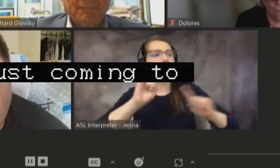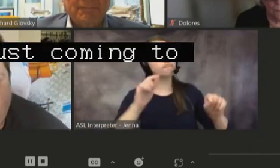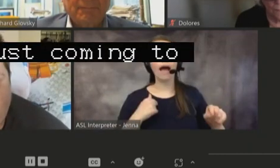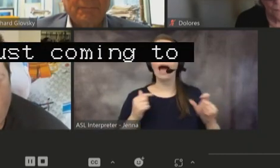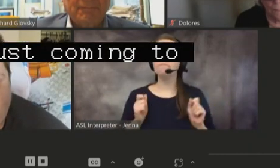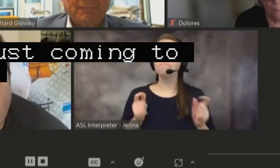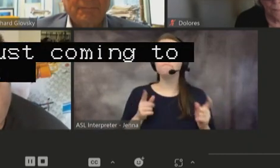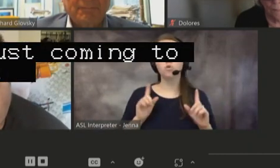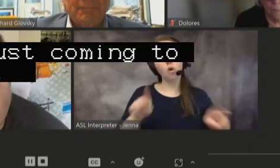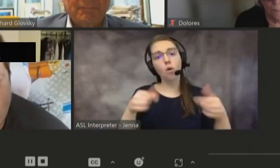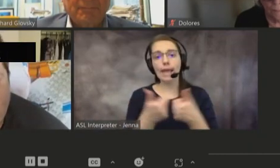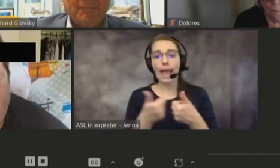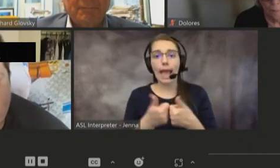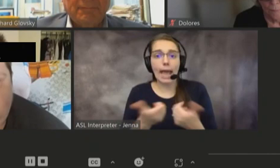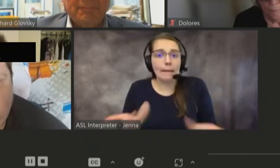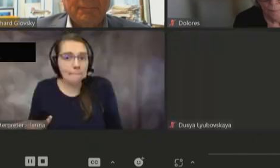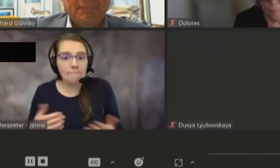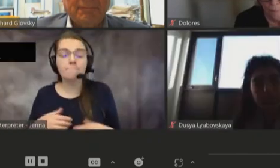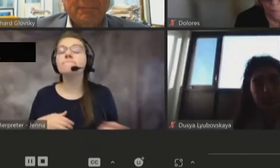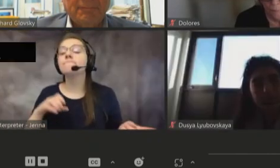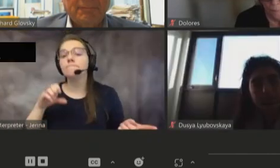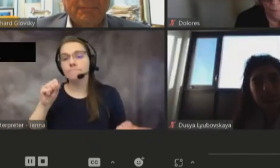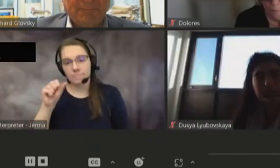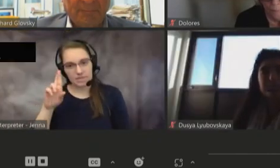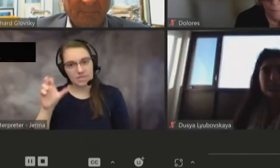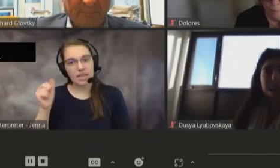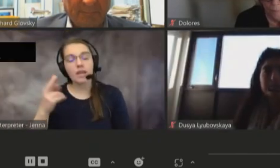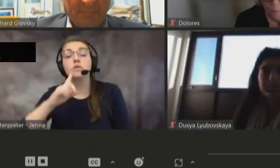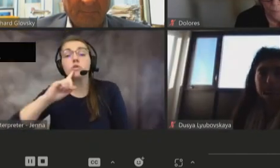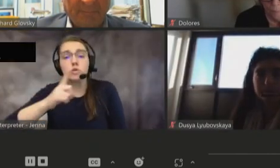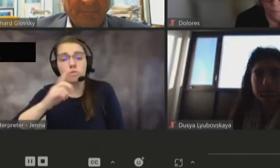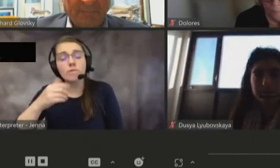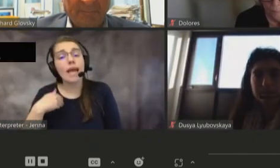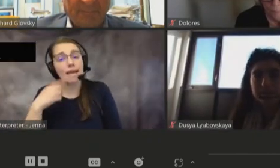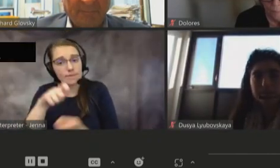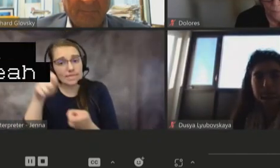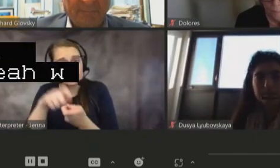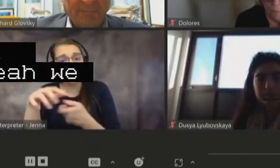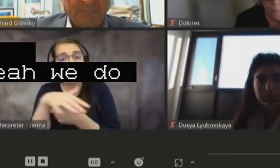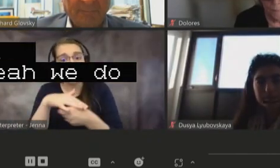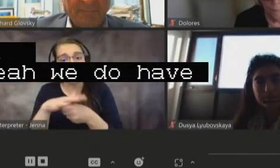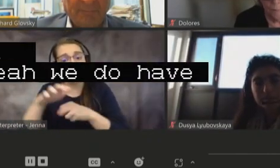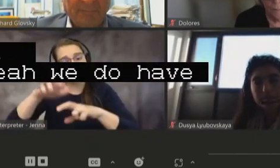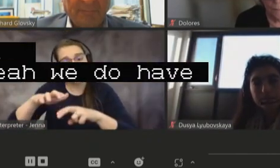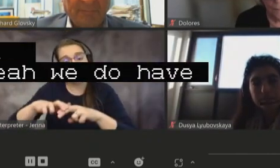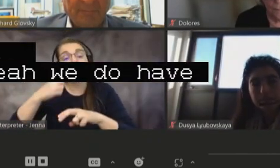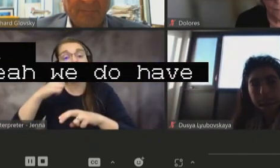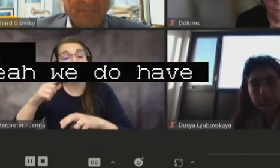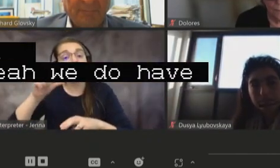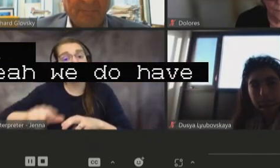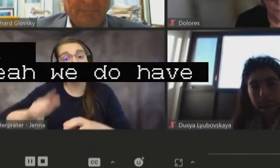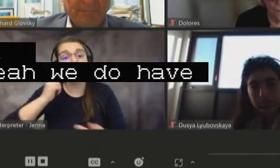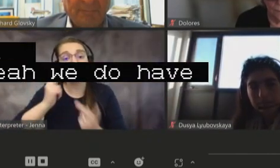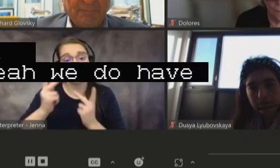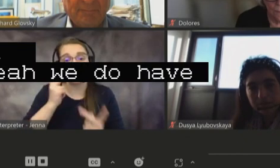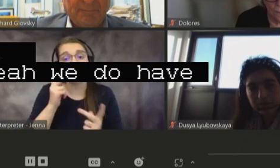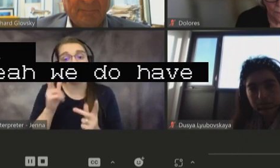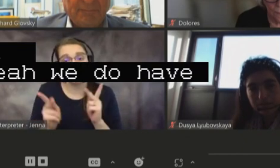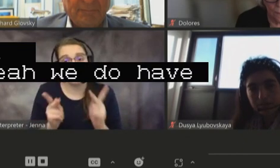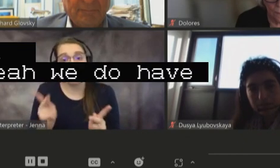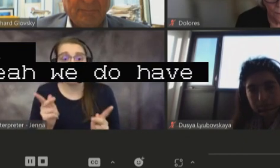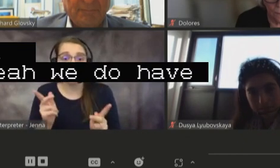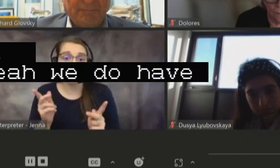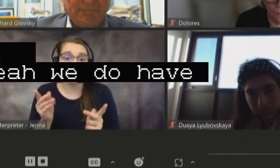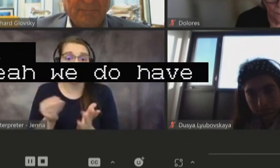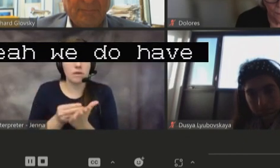We do have specific seating areas for low vision folks. That is, except you can purchase those